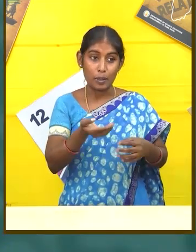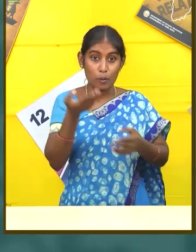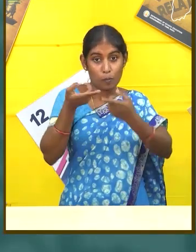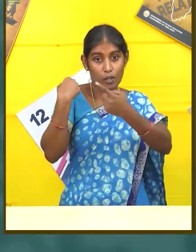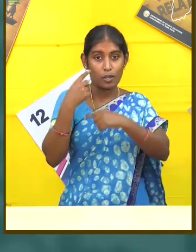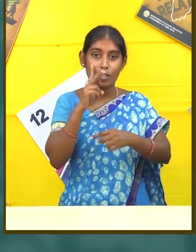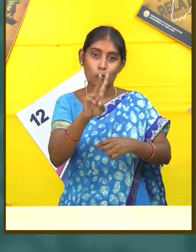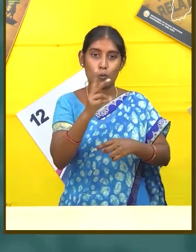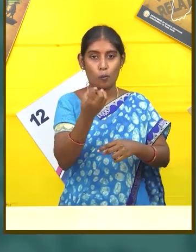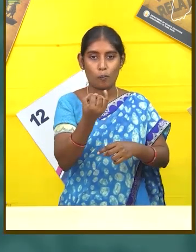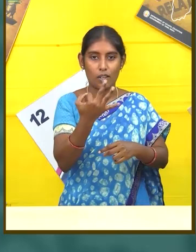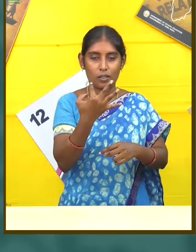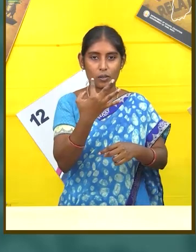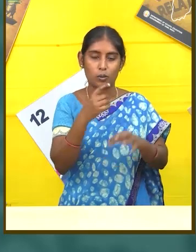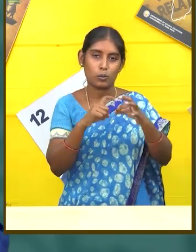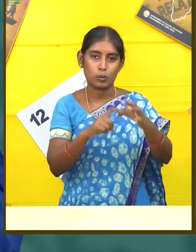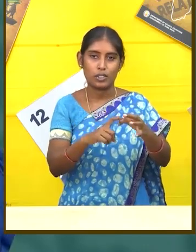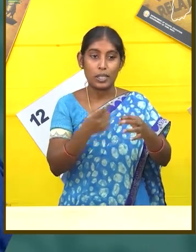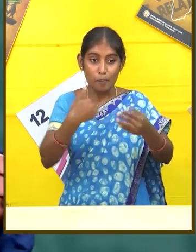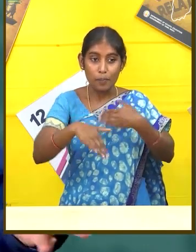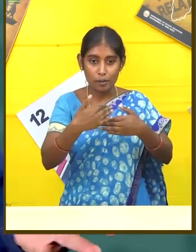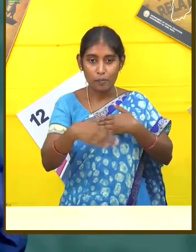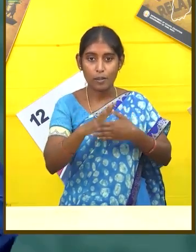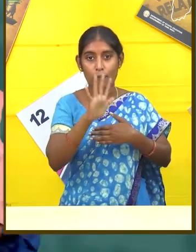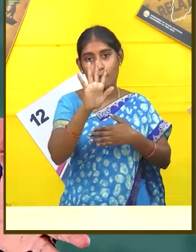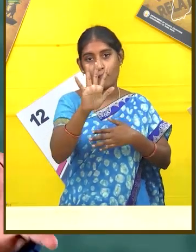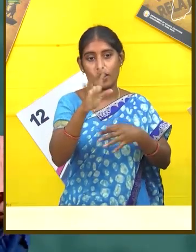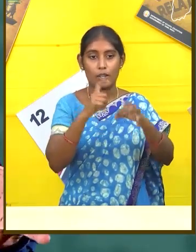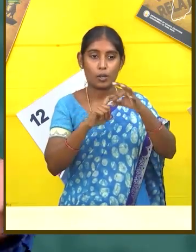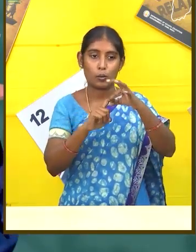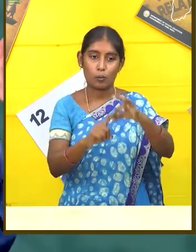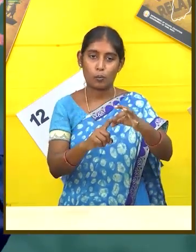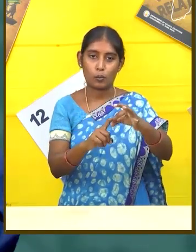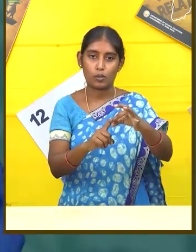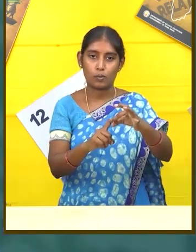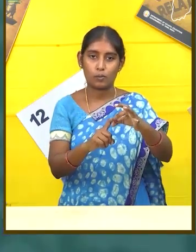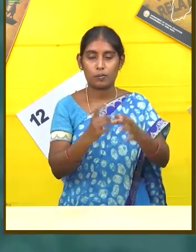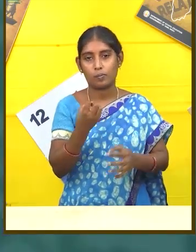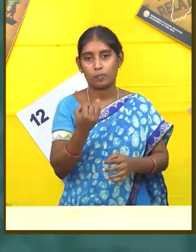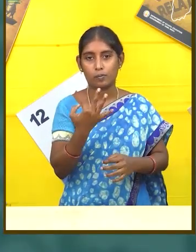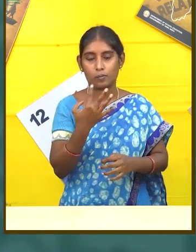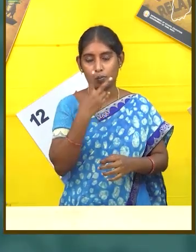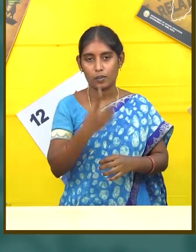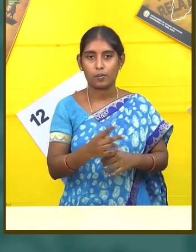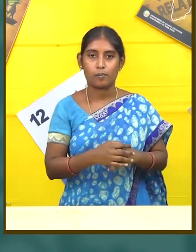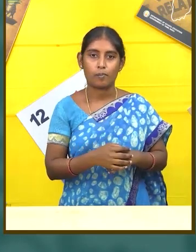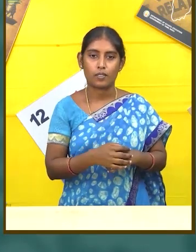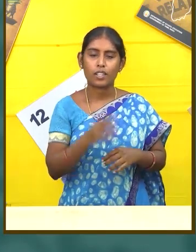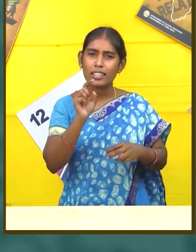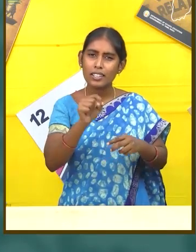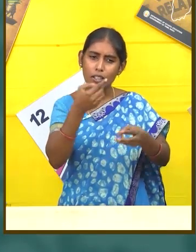this topic. In all the 5-mark questions, you will see the system of 3 equations with 3